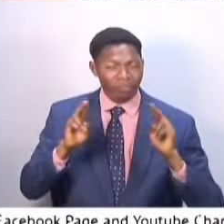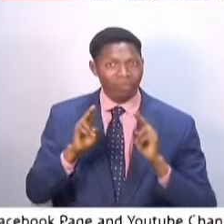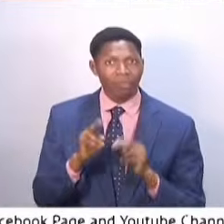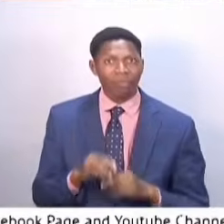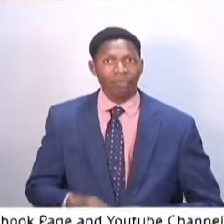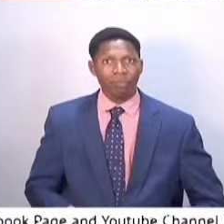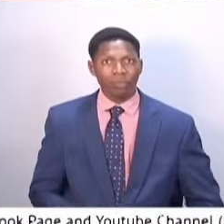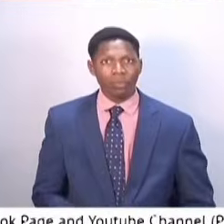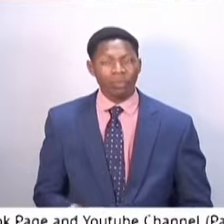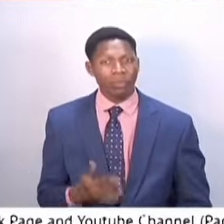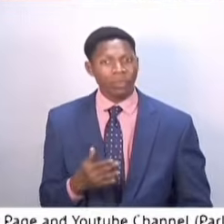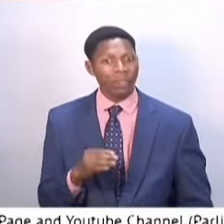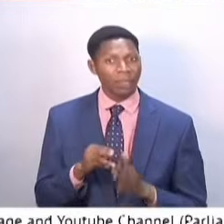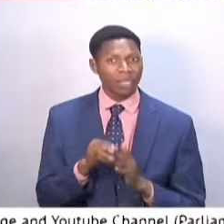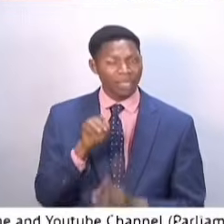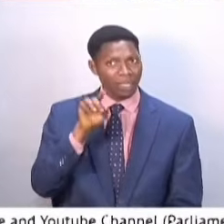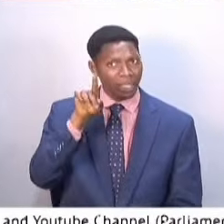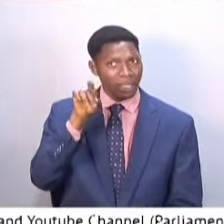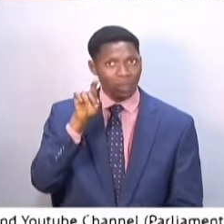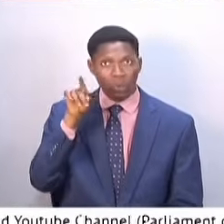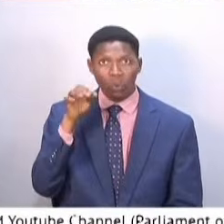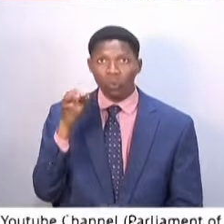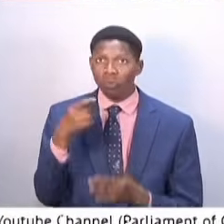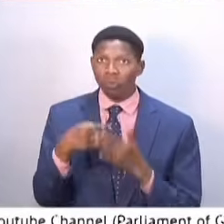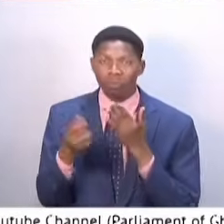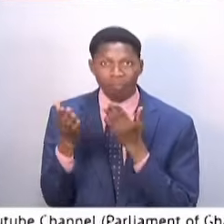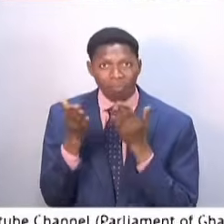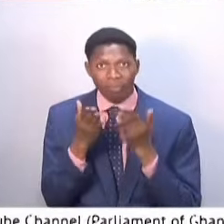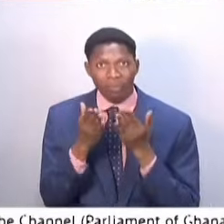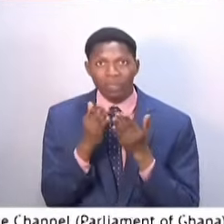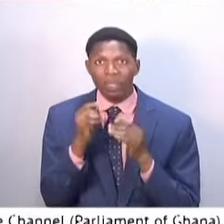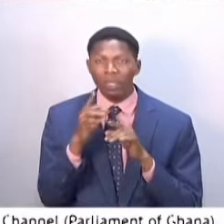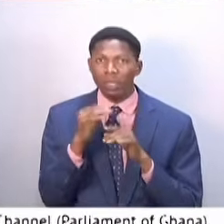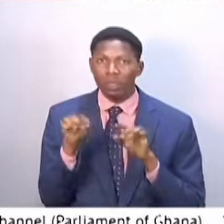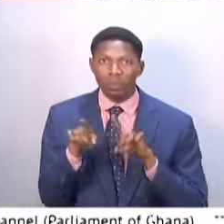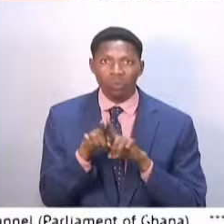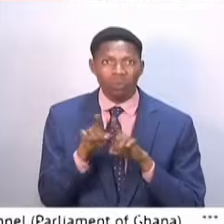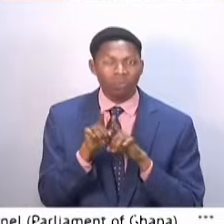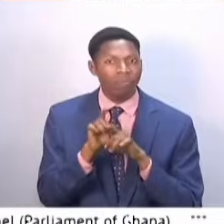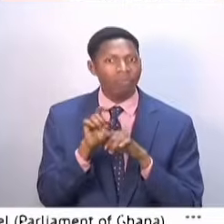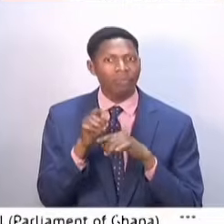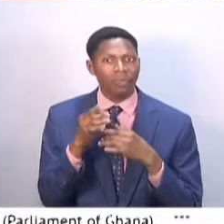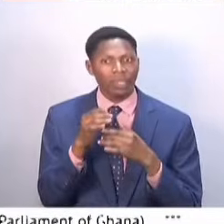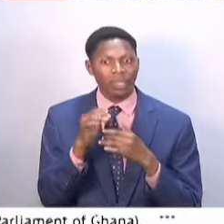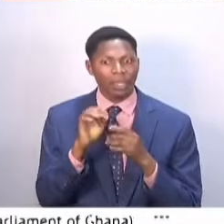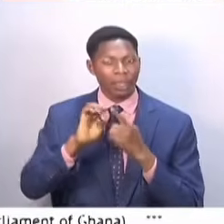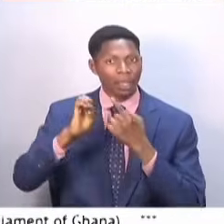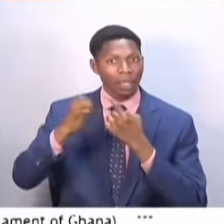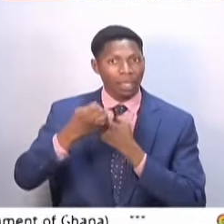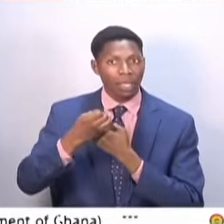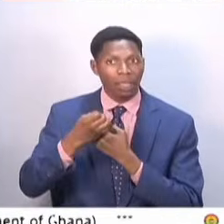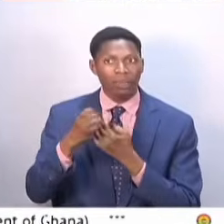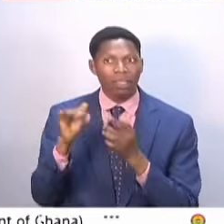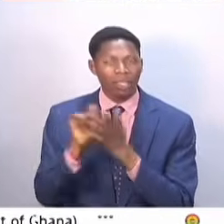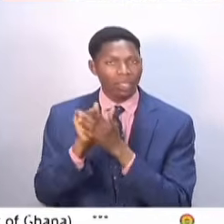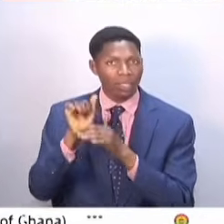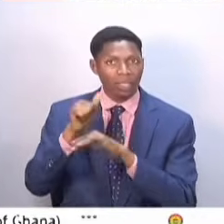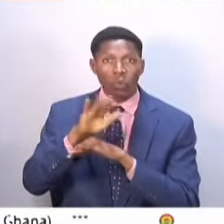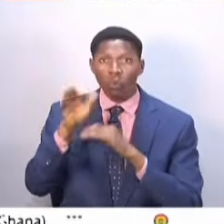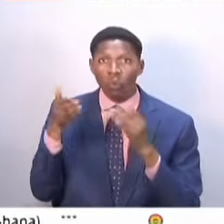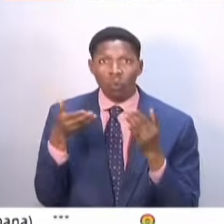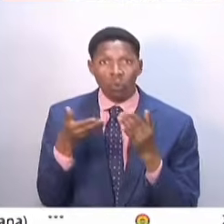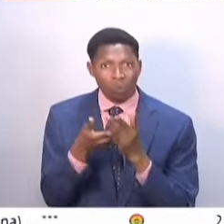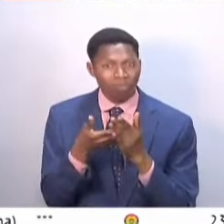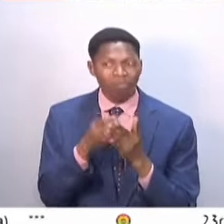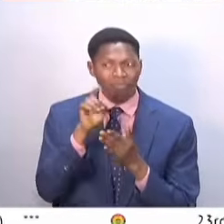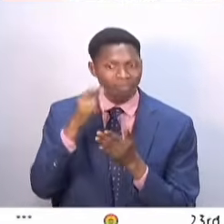will be a question of conditions of service and the nature of the environment they are posted to. All of these